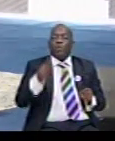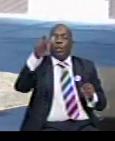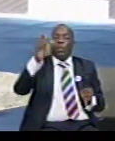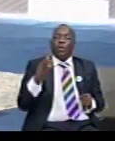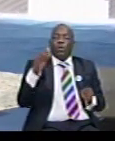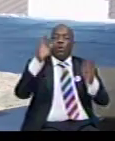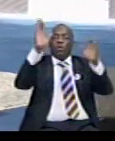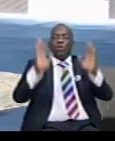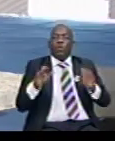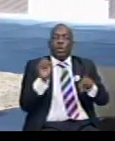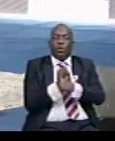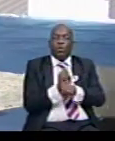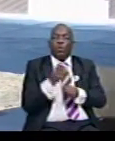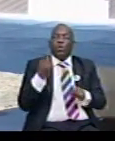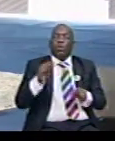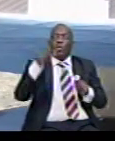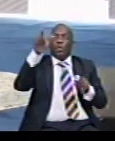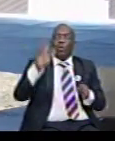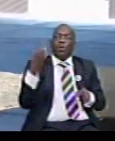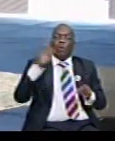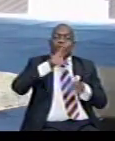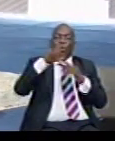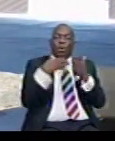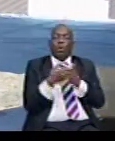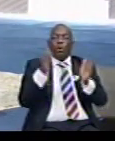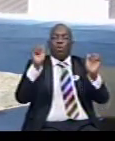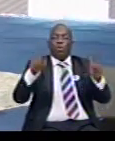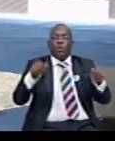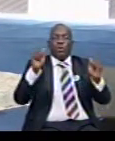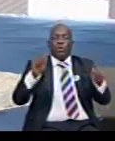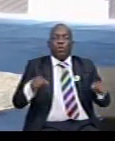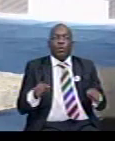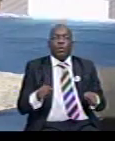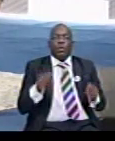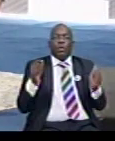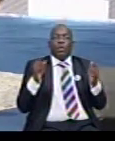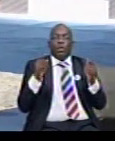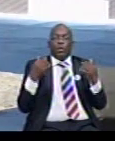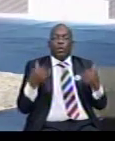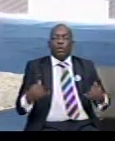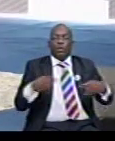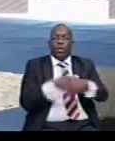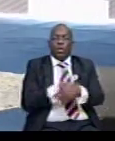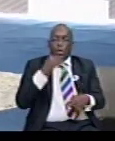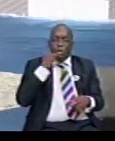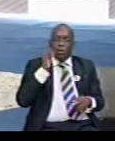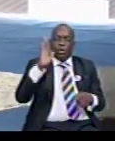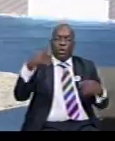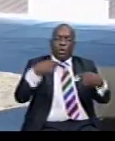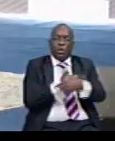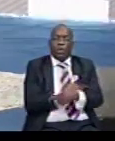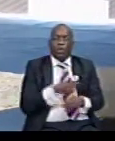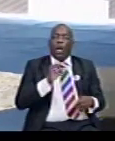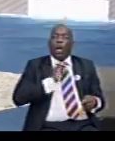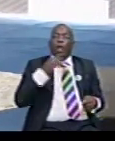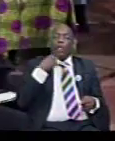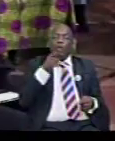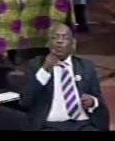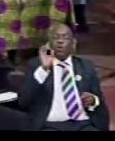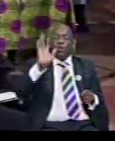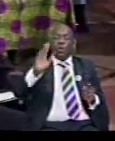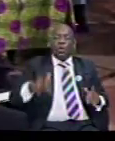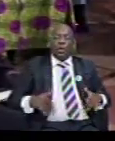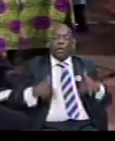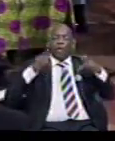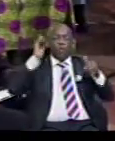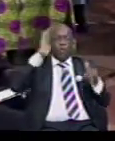of all possibilities. And today is your day. And I'm telling you, your life will never be the same